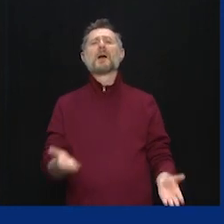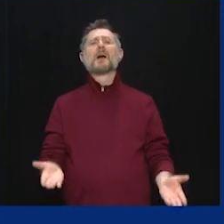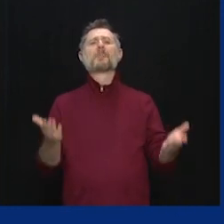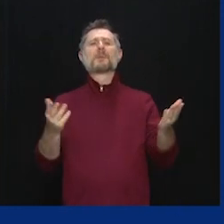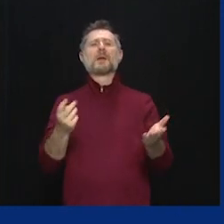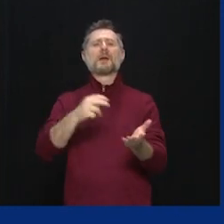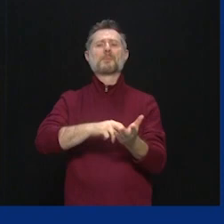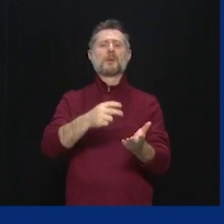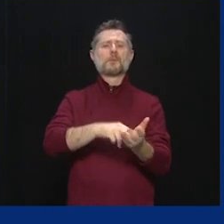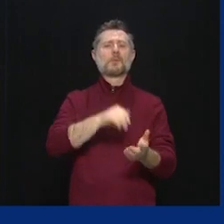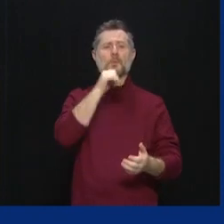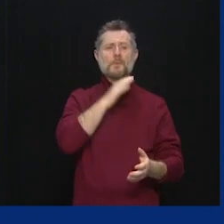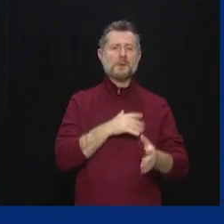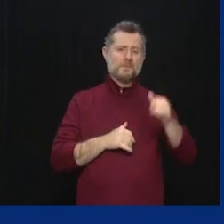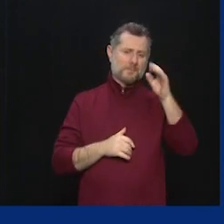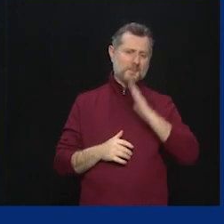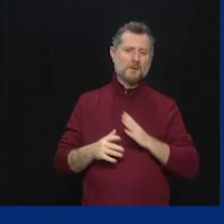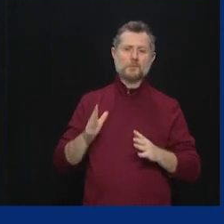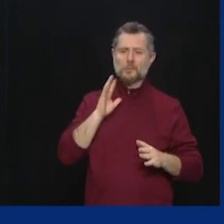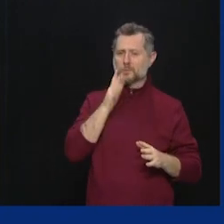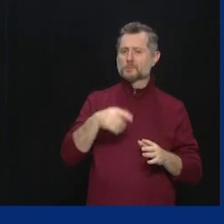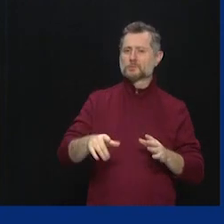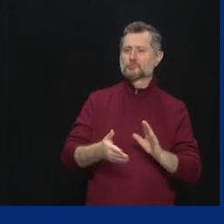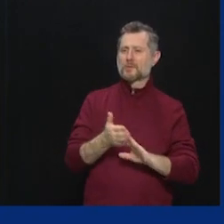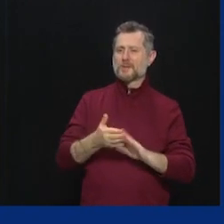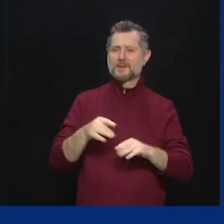arena going forward.